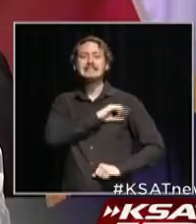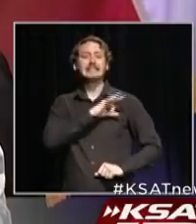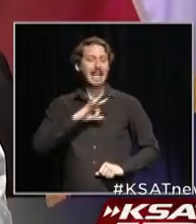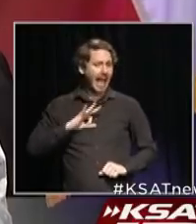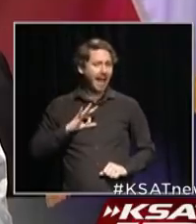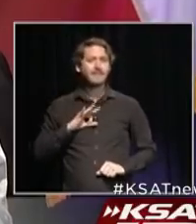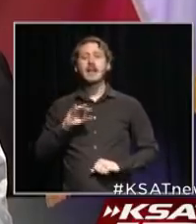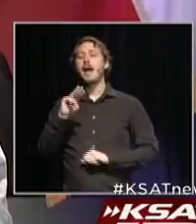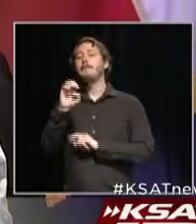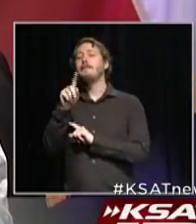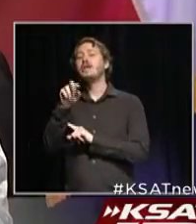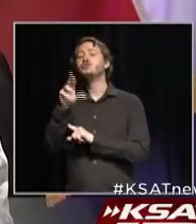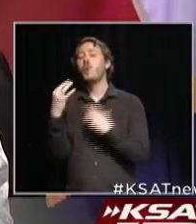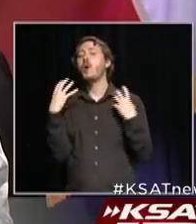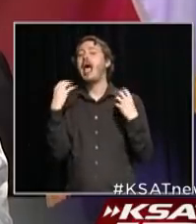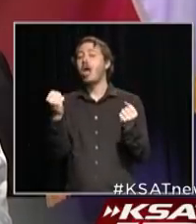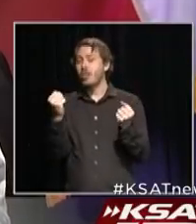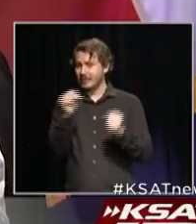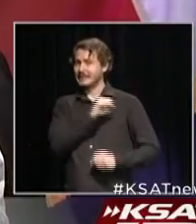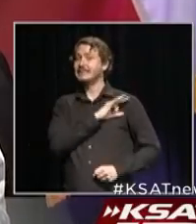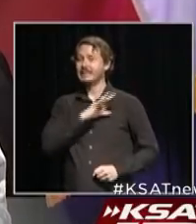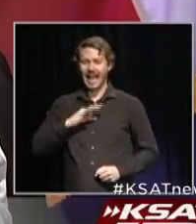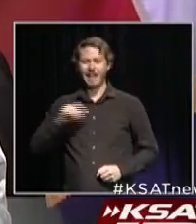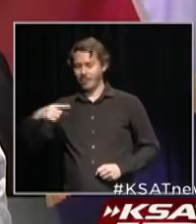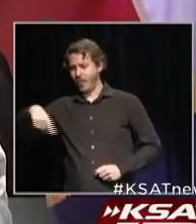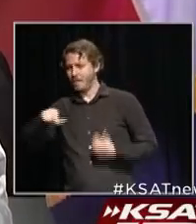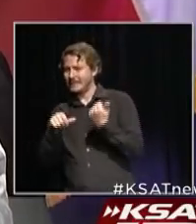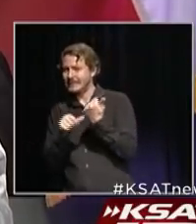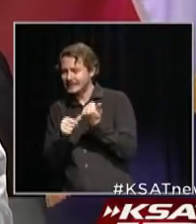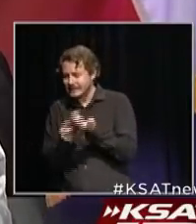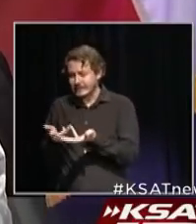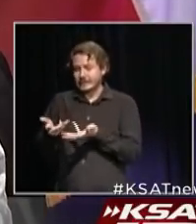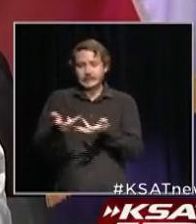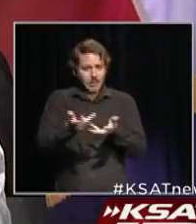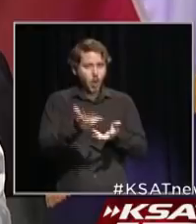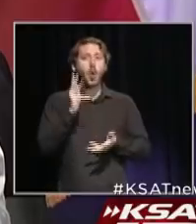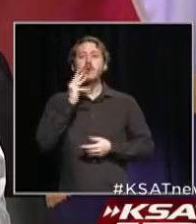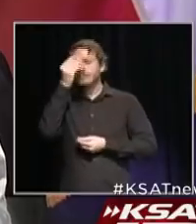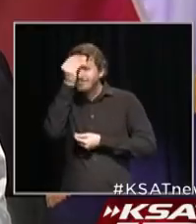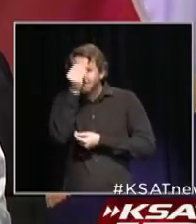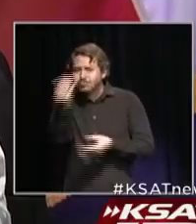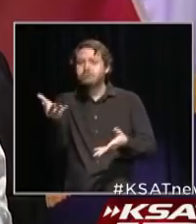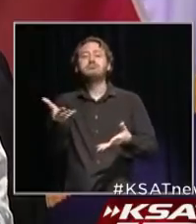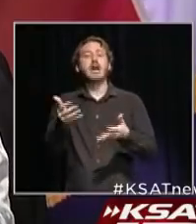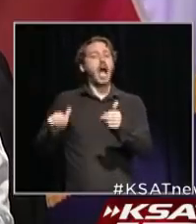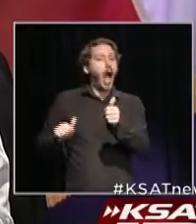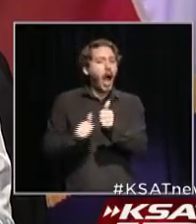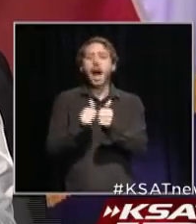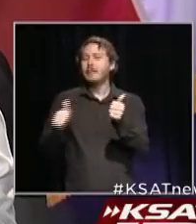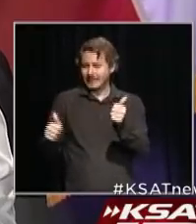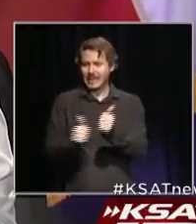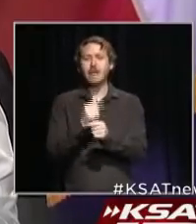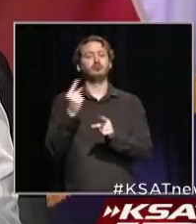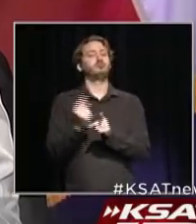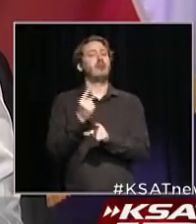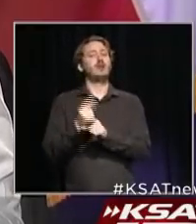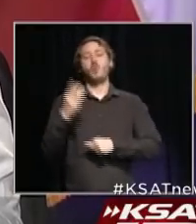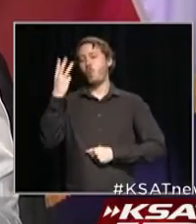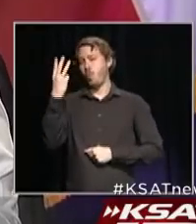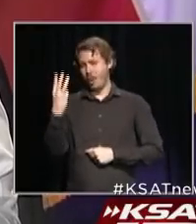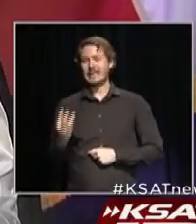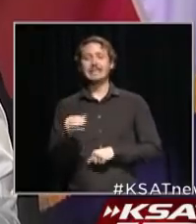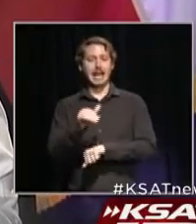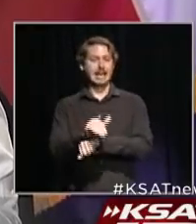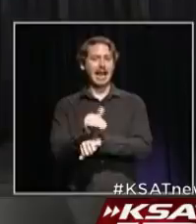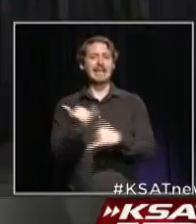with the vaccination efforts. We're going to begin providing regular updates on the vaccines during these briefings on Wednesday evenings. Let me